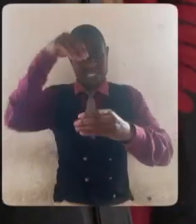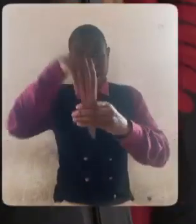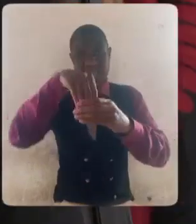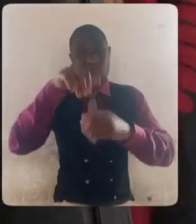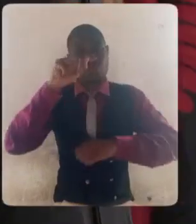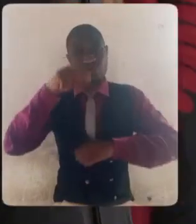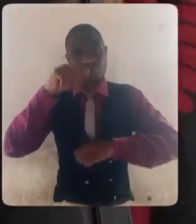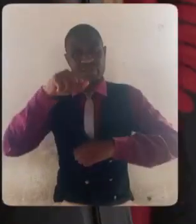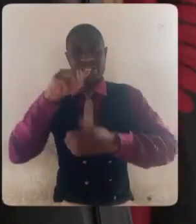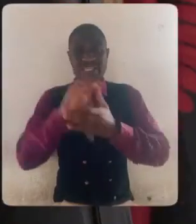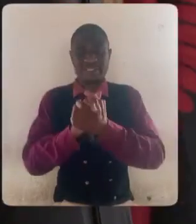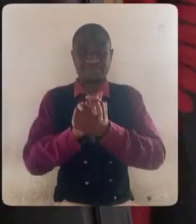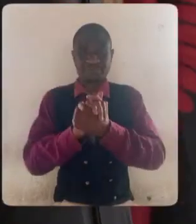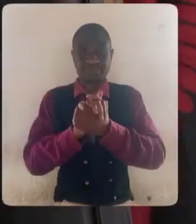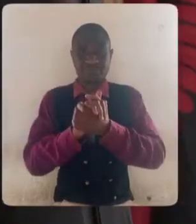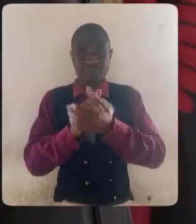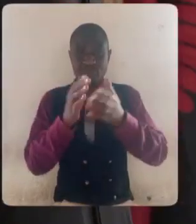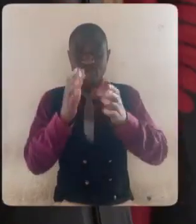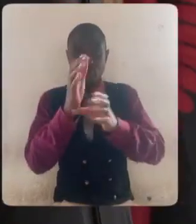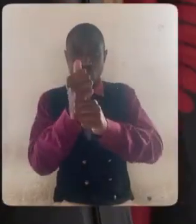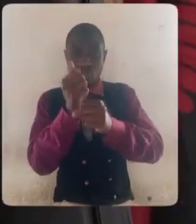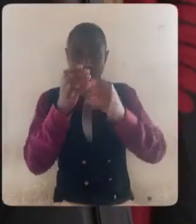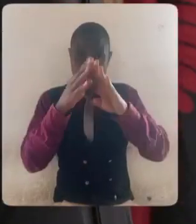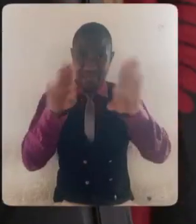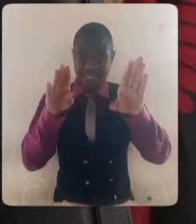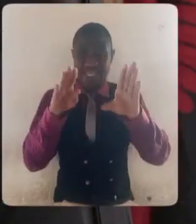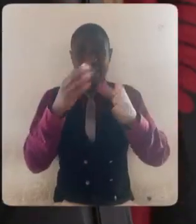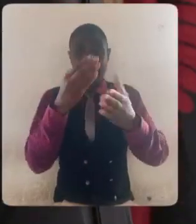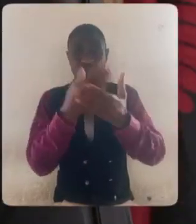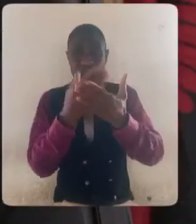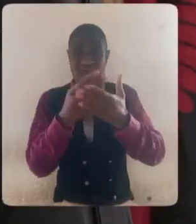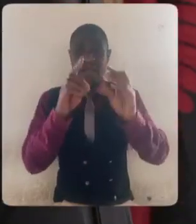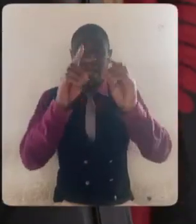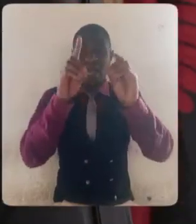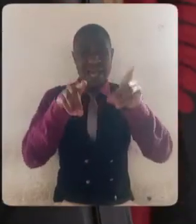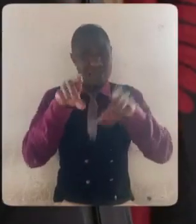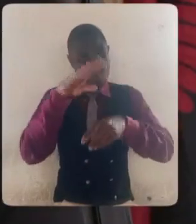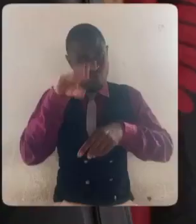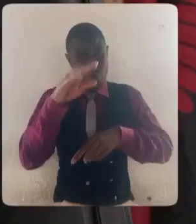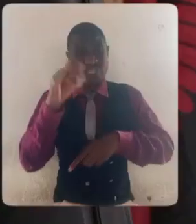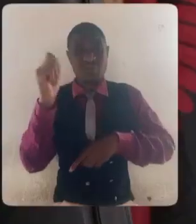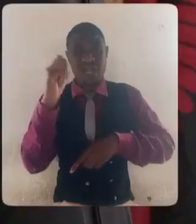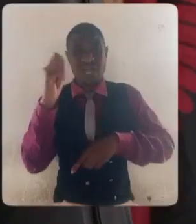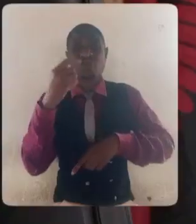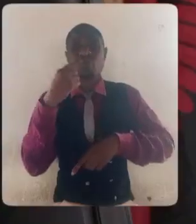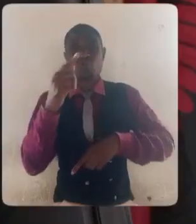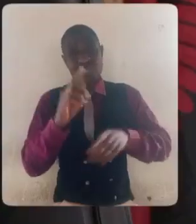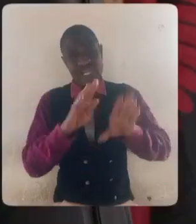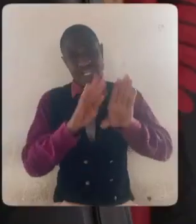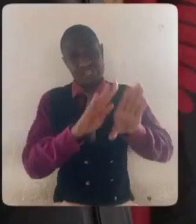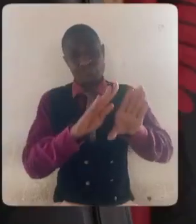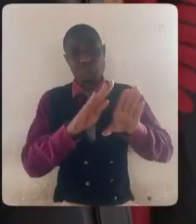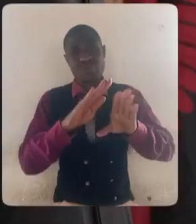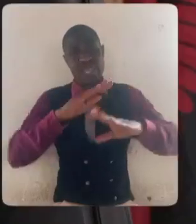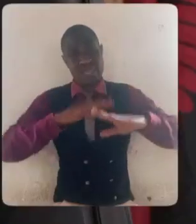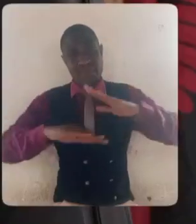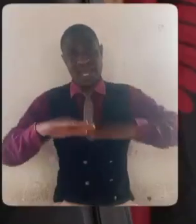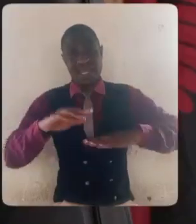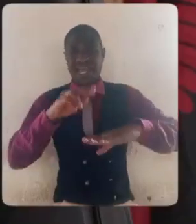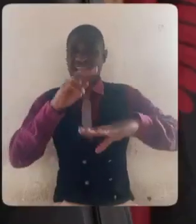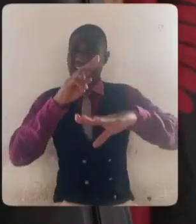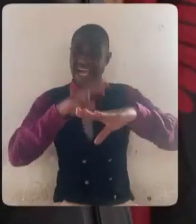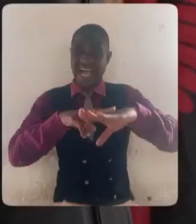polling day, the following rules must be observed. No person is allowed to wear party colors or